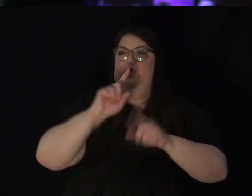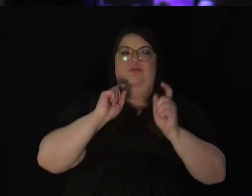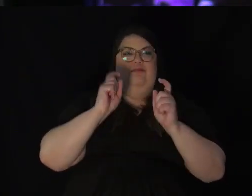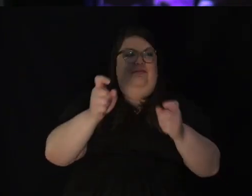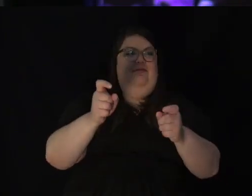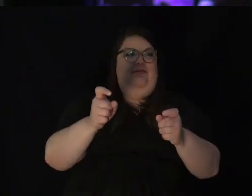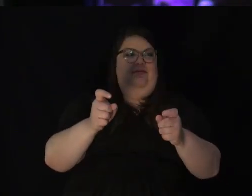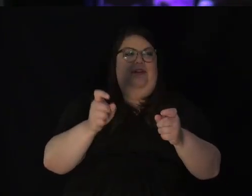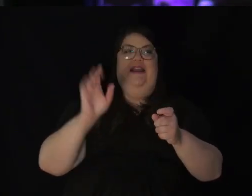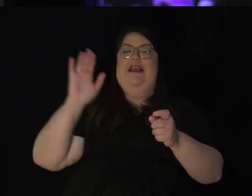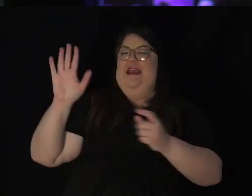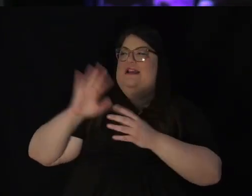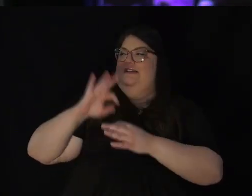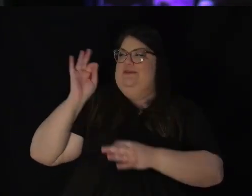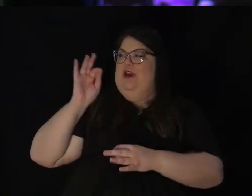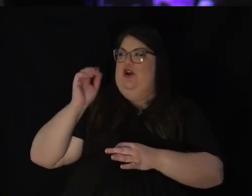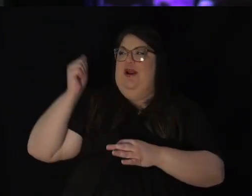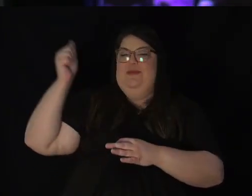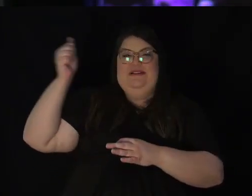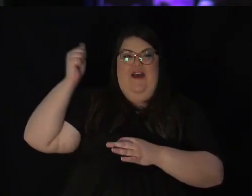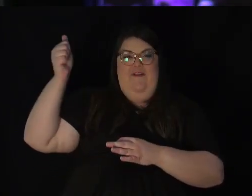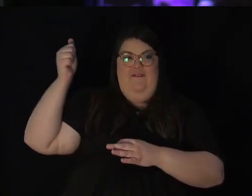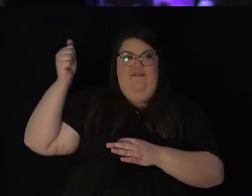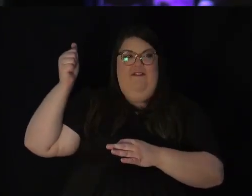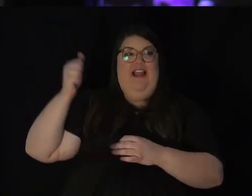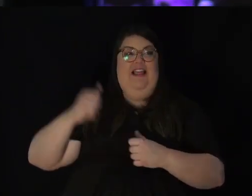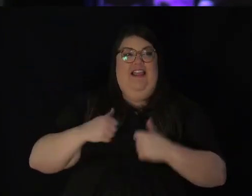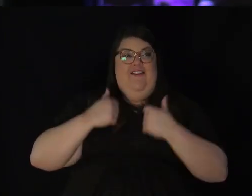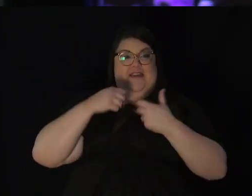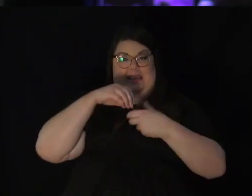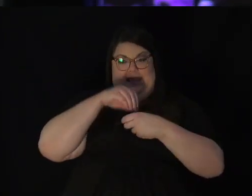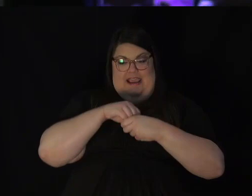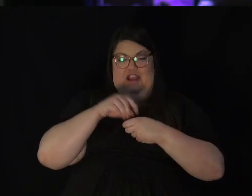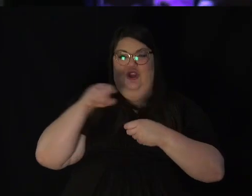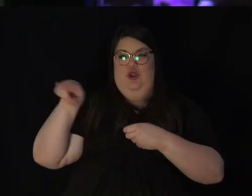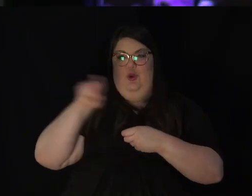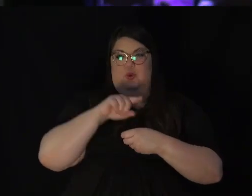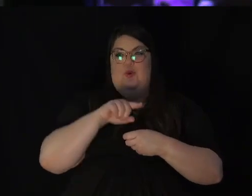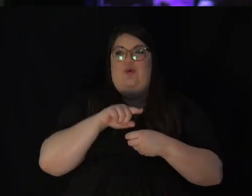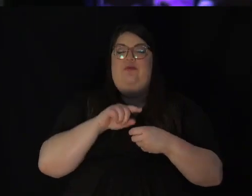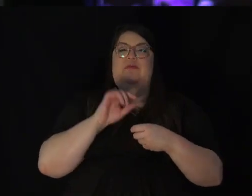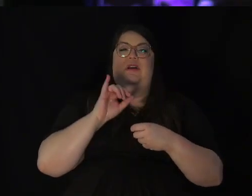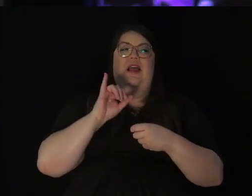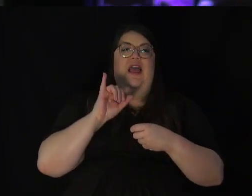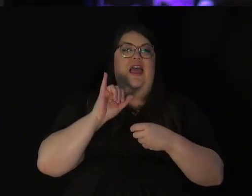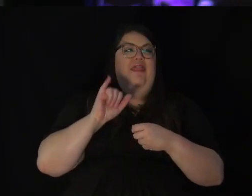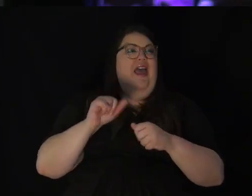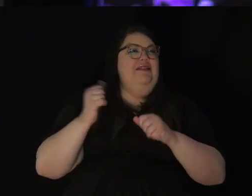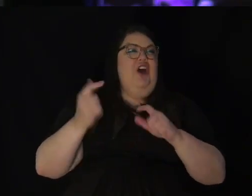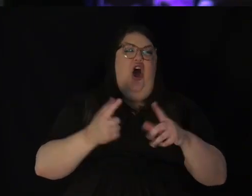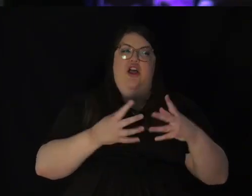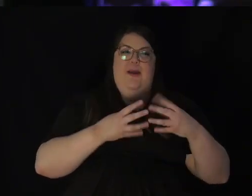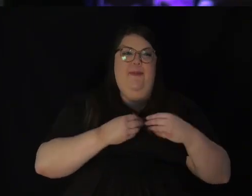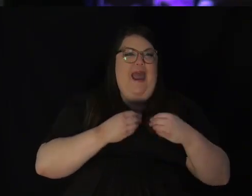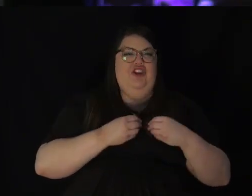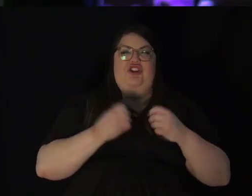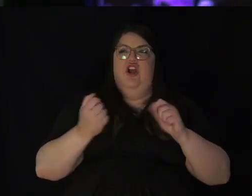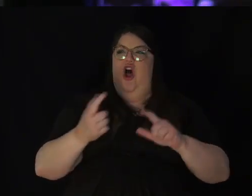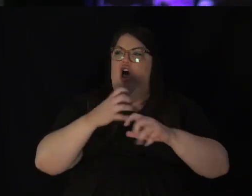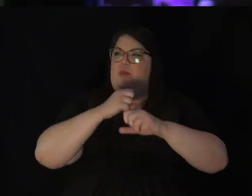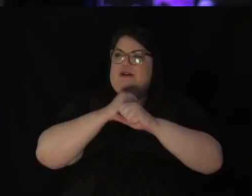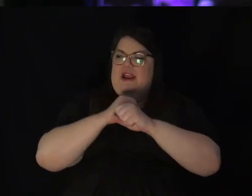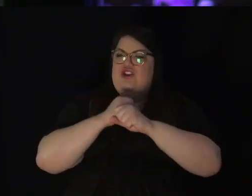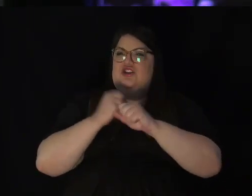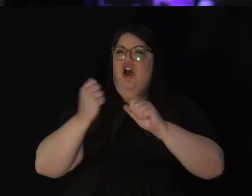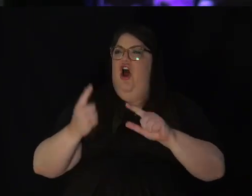his Spirit, with himself living in you, which is all compassion, all protection, all